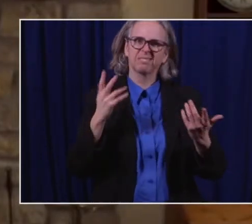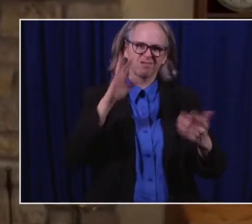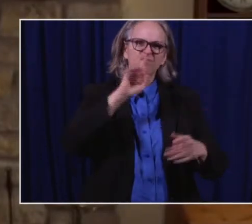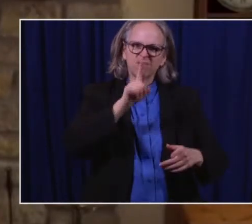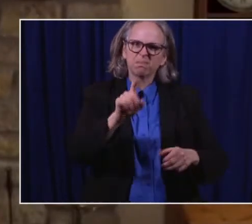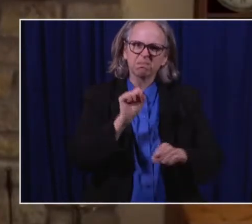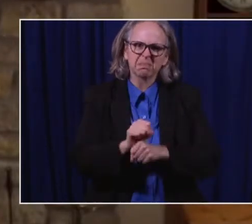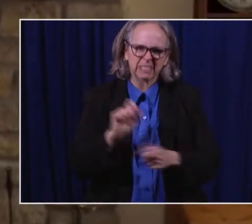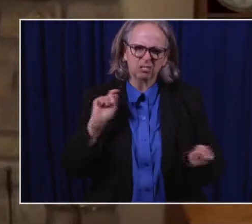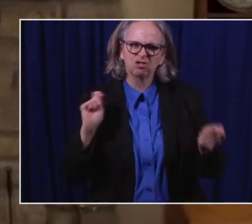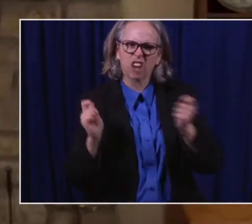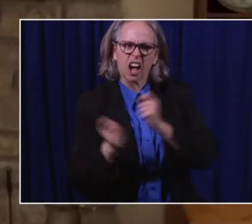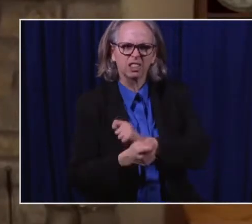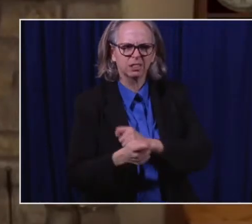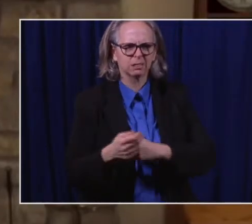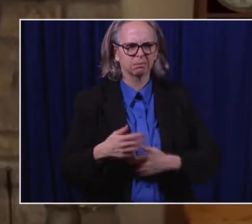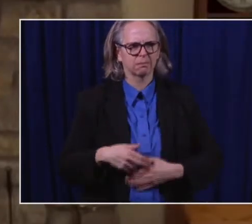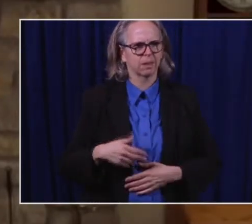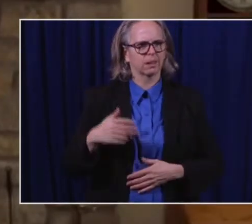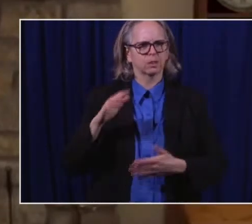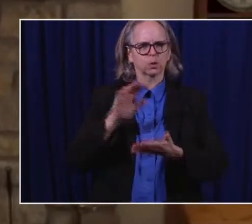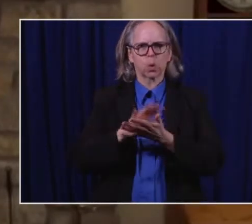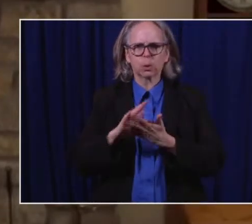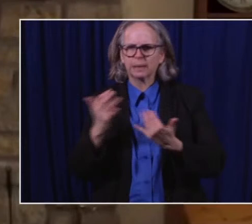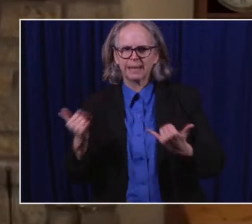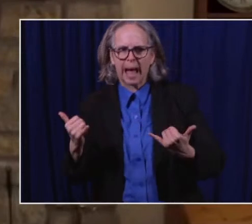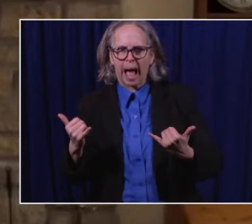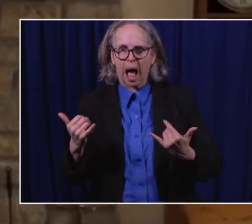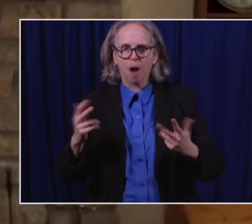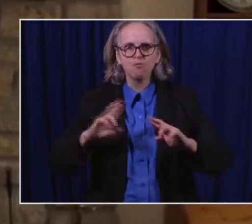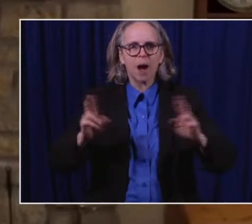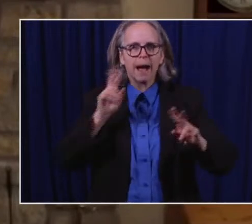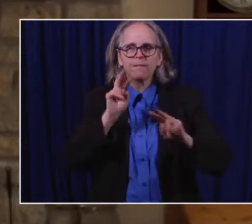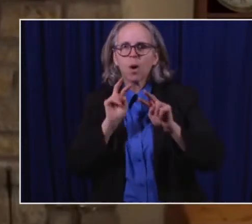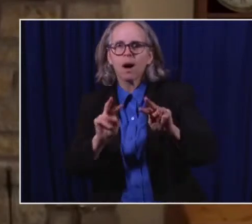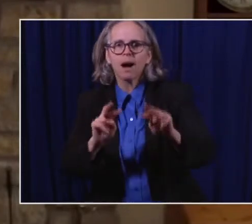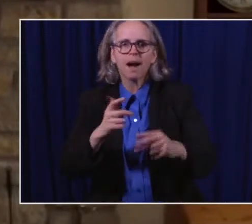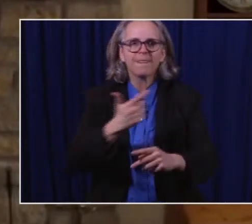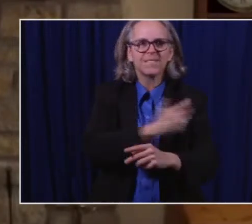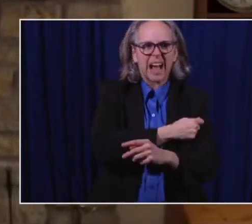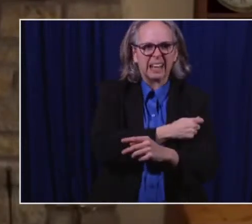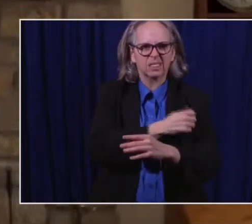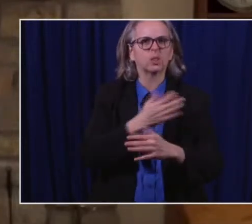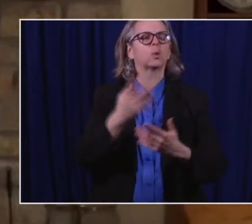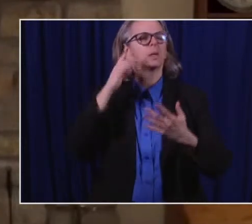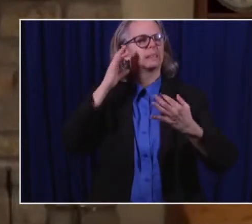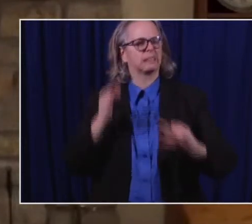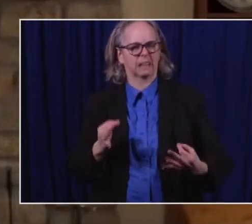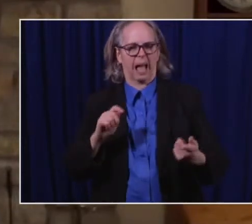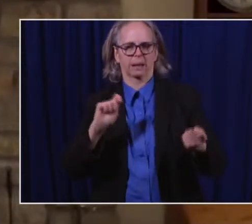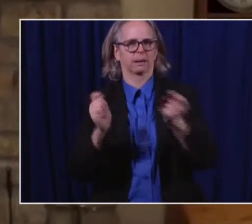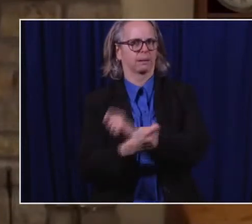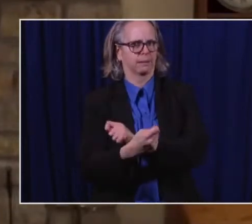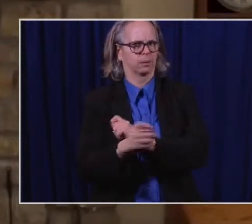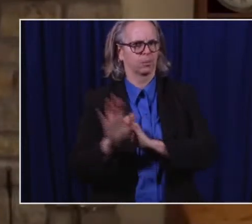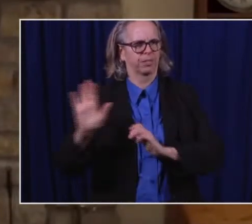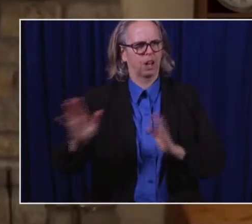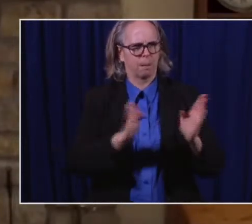vaccinations, you're starting to see these numbers change. And so this is the percentage of